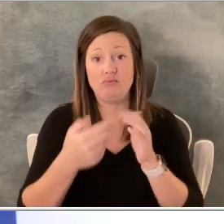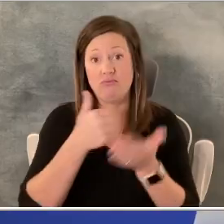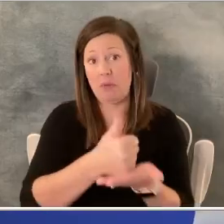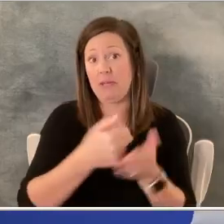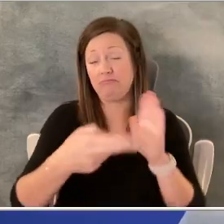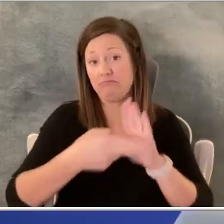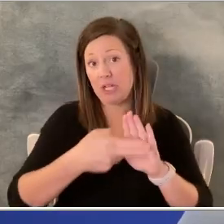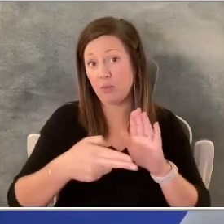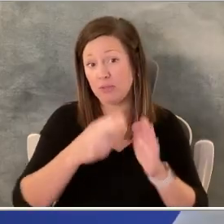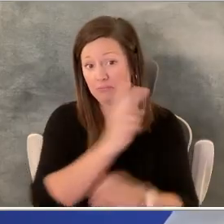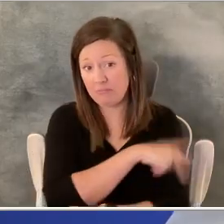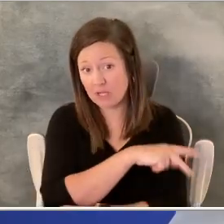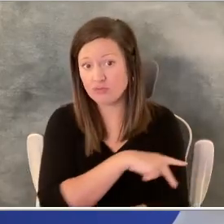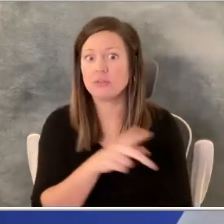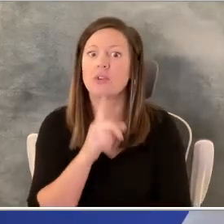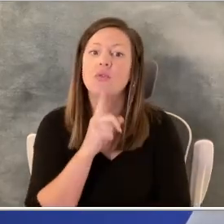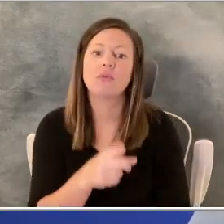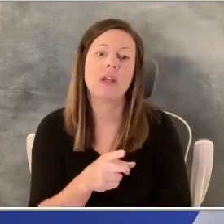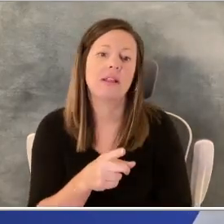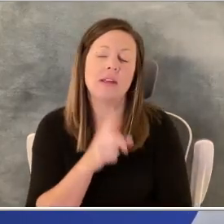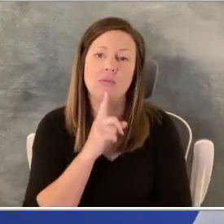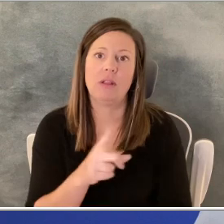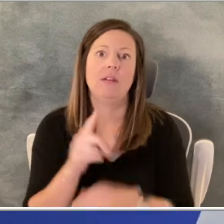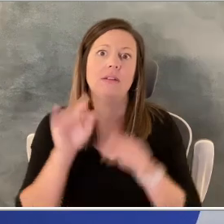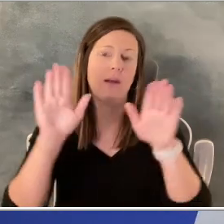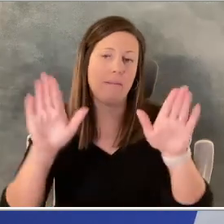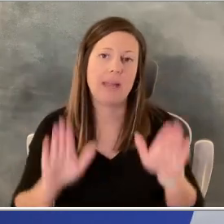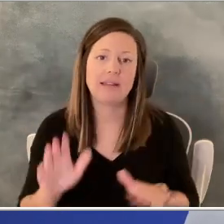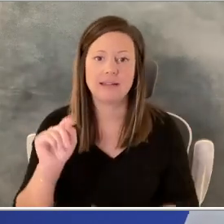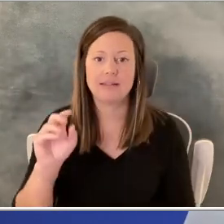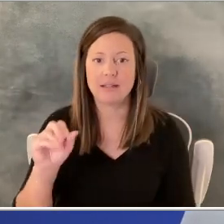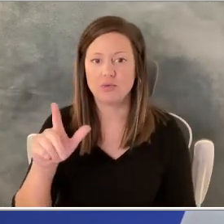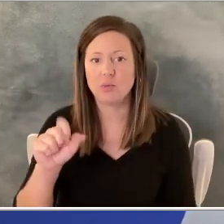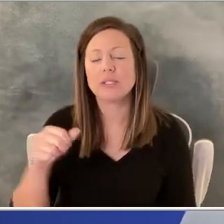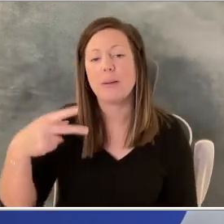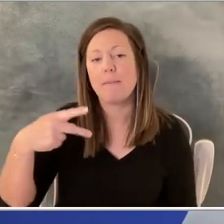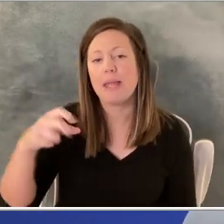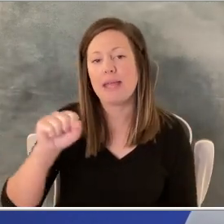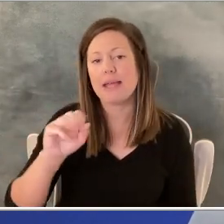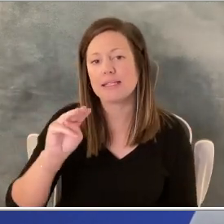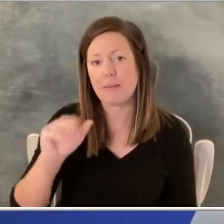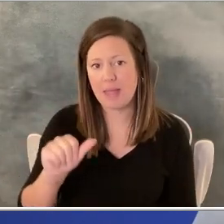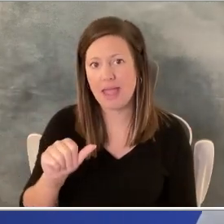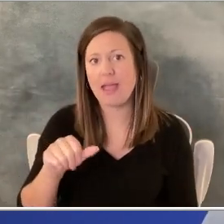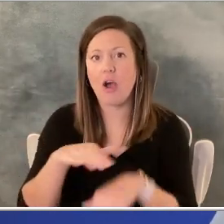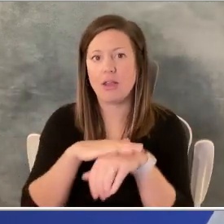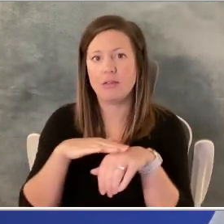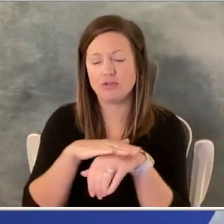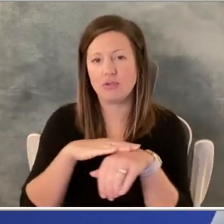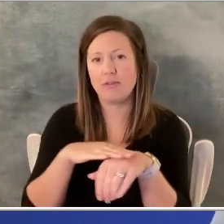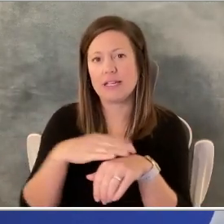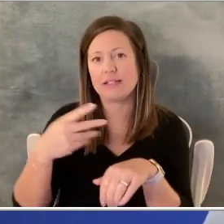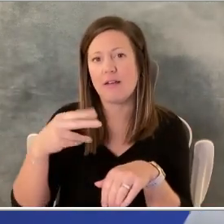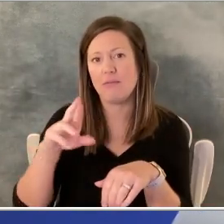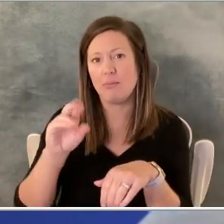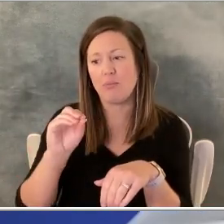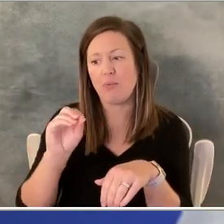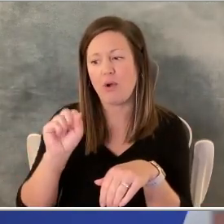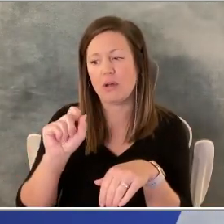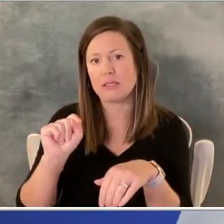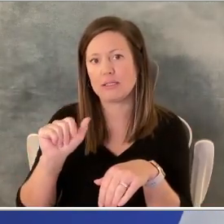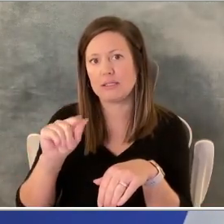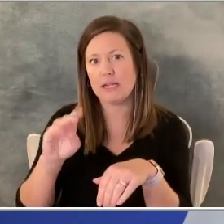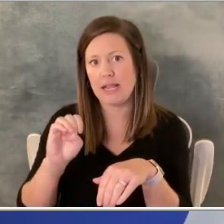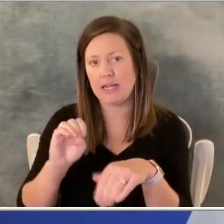they're incredibly powerful tools. PSMA is a protein that's expressed on the surface of prostate cancer cells.